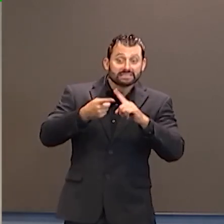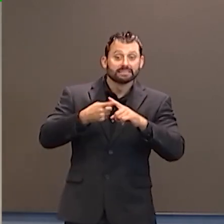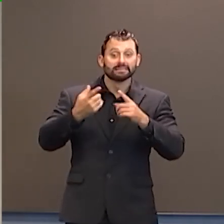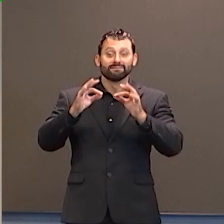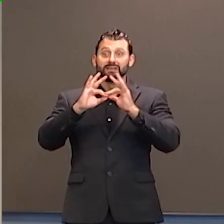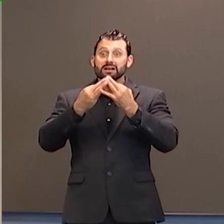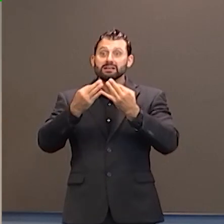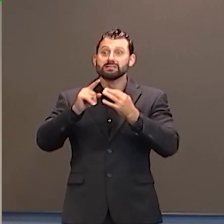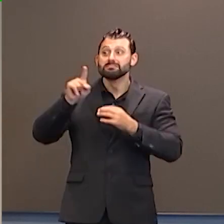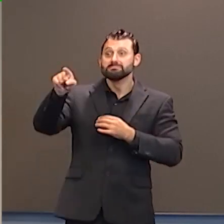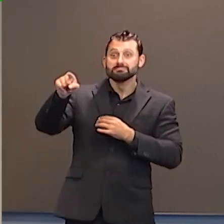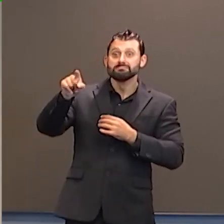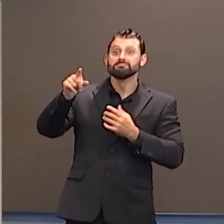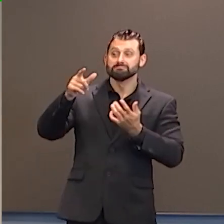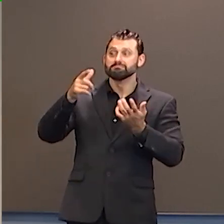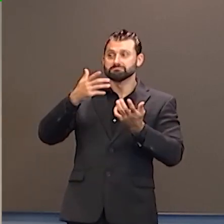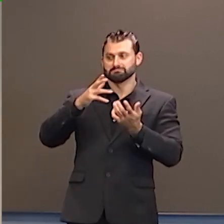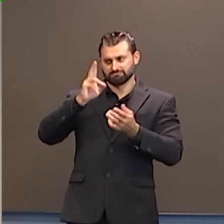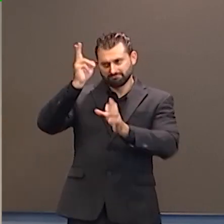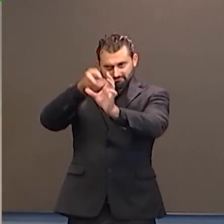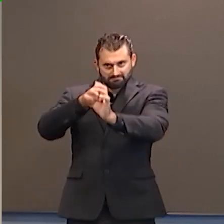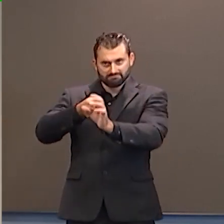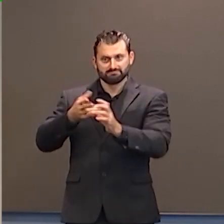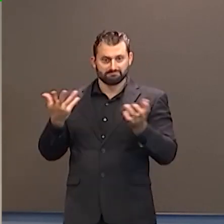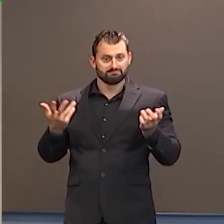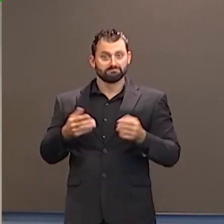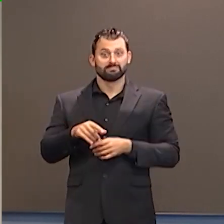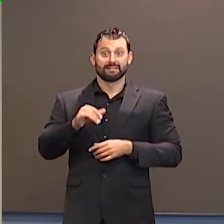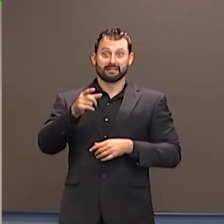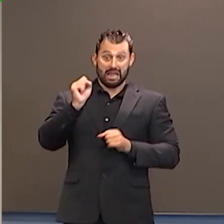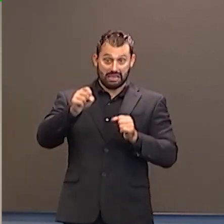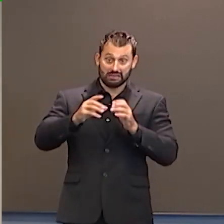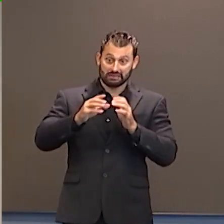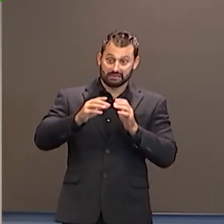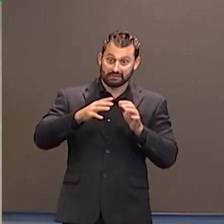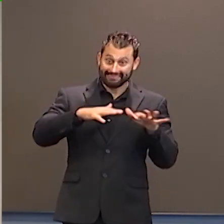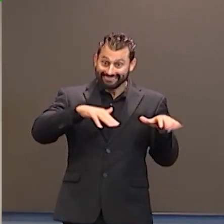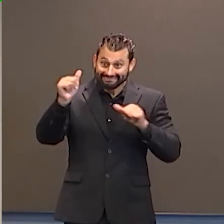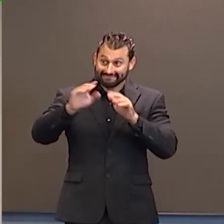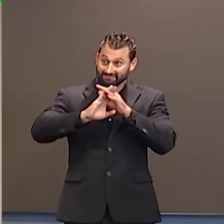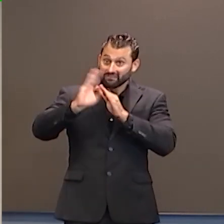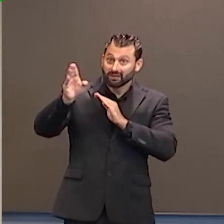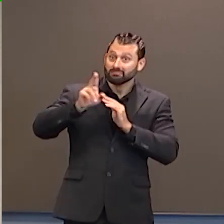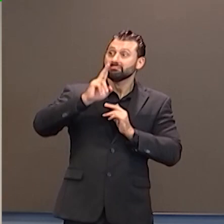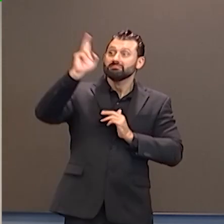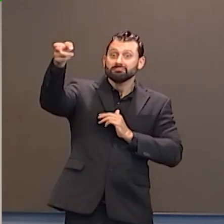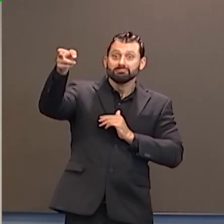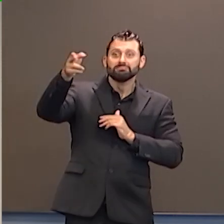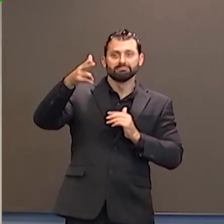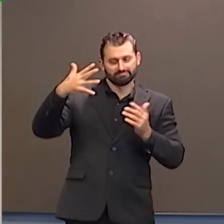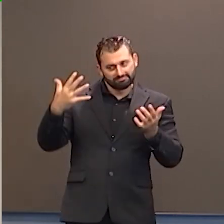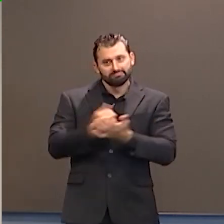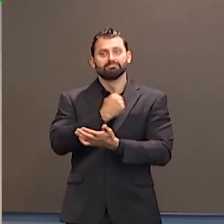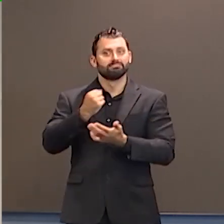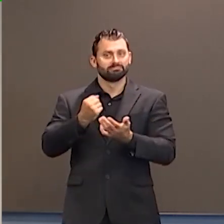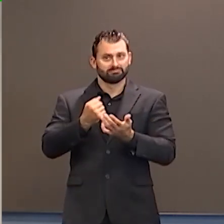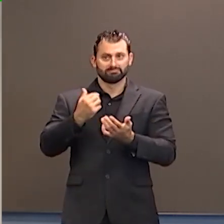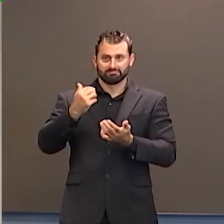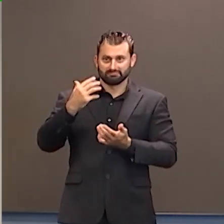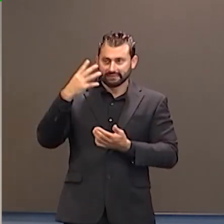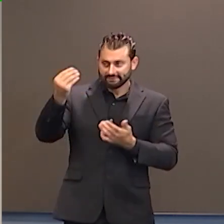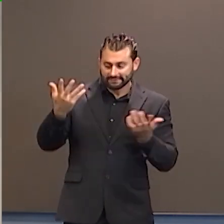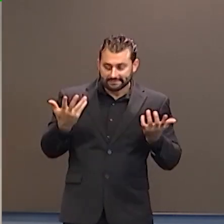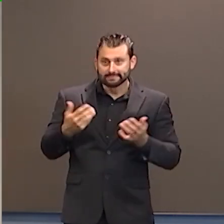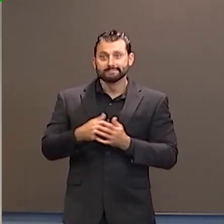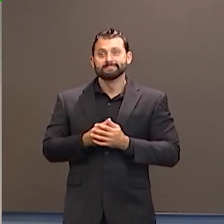and if you do plan on leaving the county we want you to do that early so you know and monitor the traffic because as this